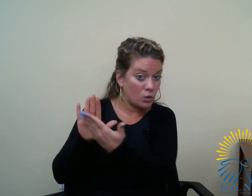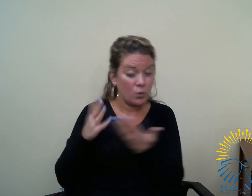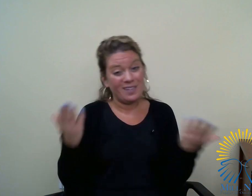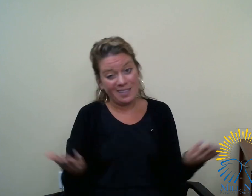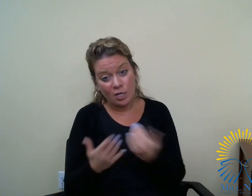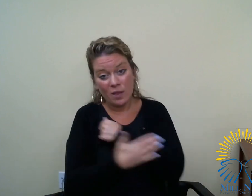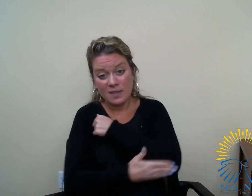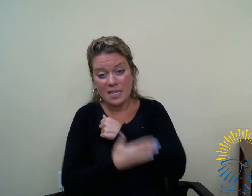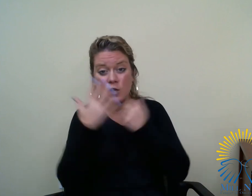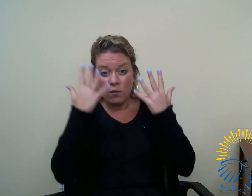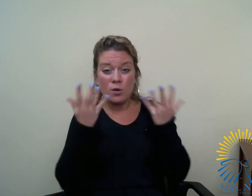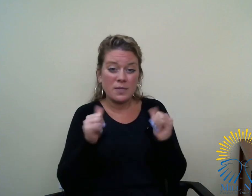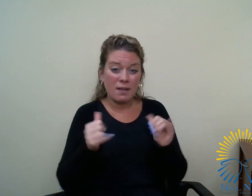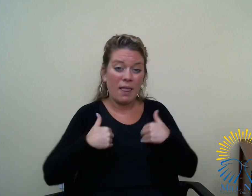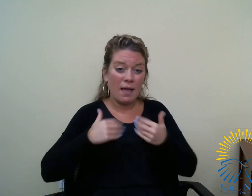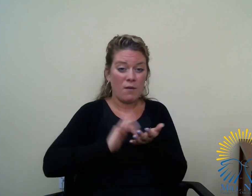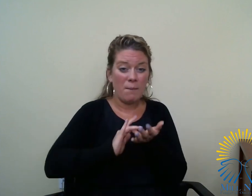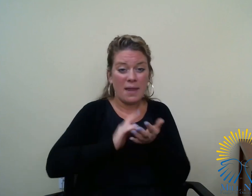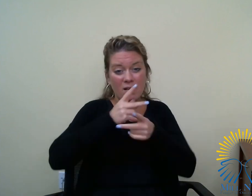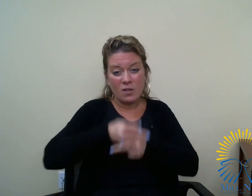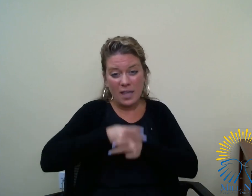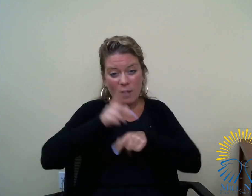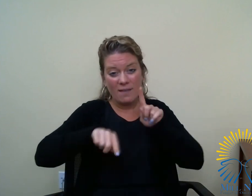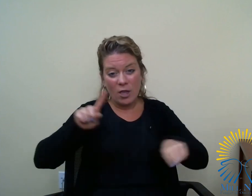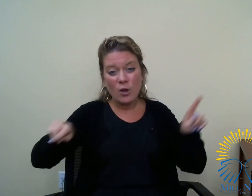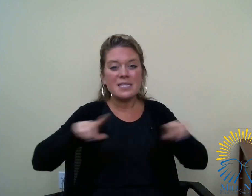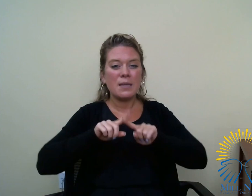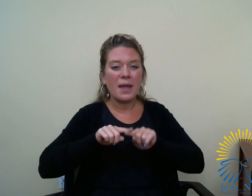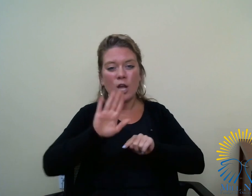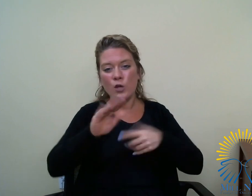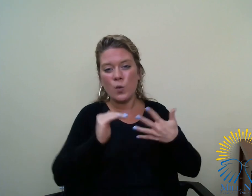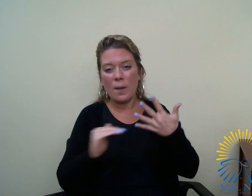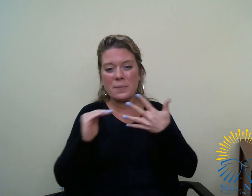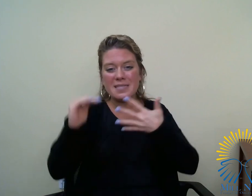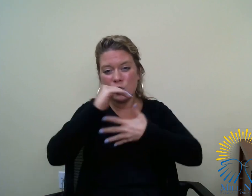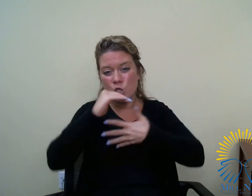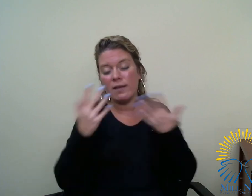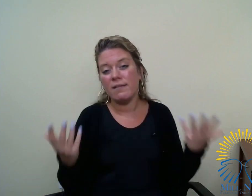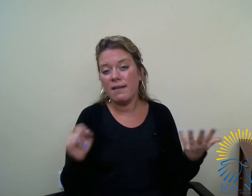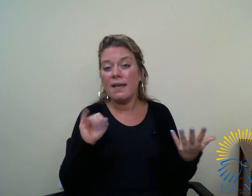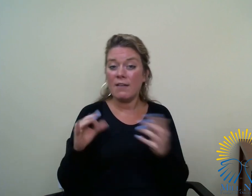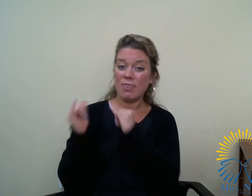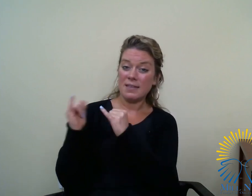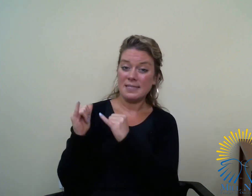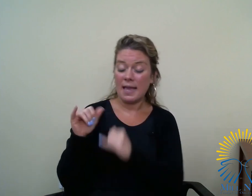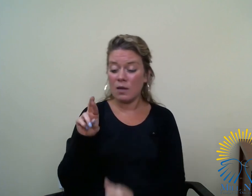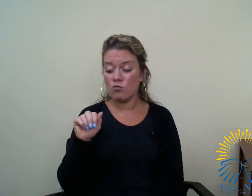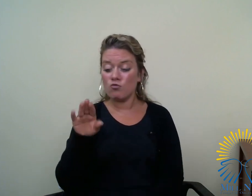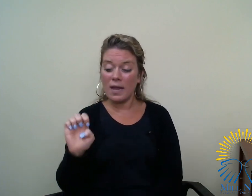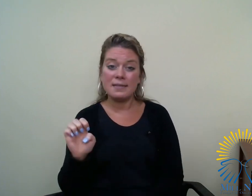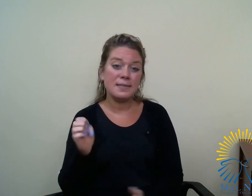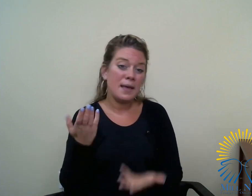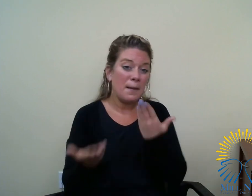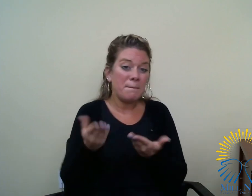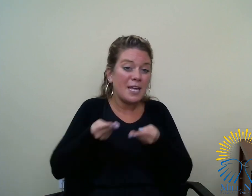nation, unfortunately, you still have medical care that varies based on what your physician looks like. Your physician may be of the same race. They may treat you differently than a physician who is not of your